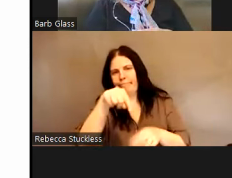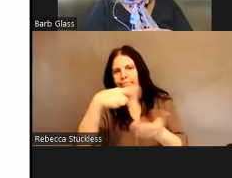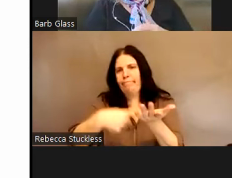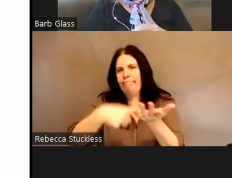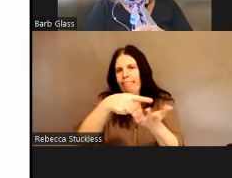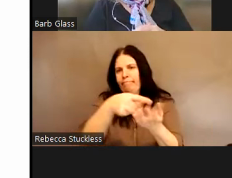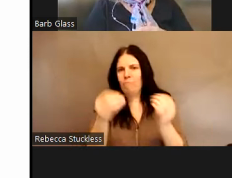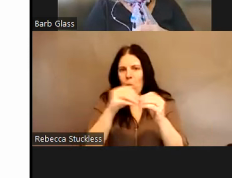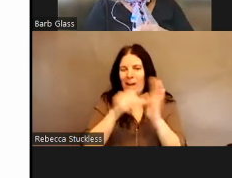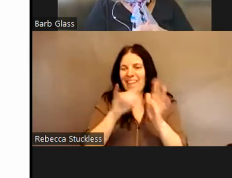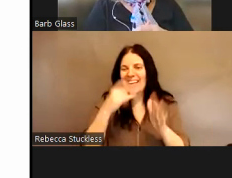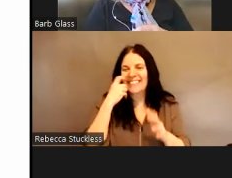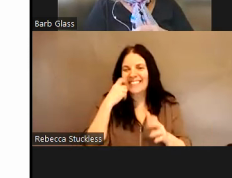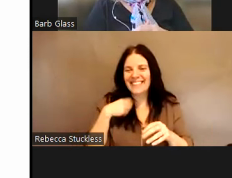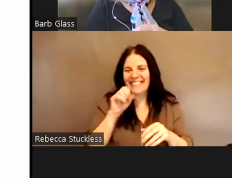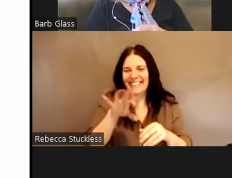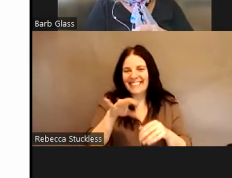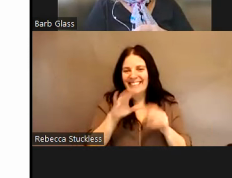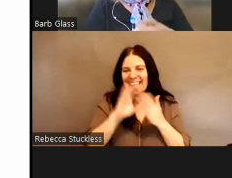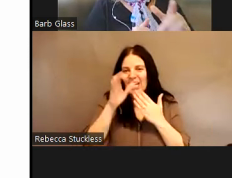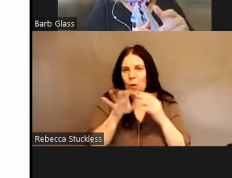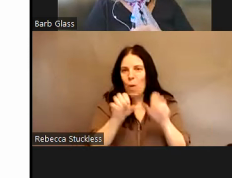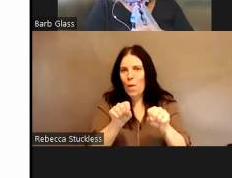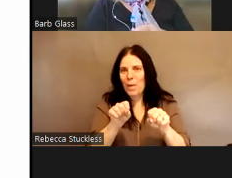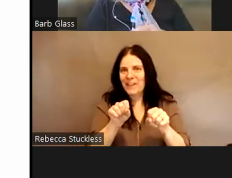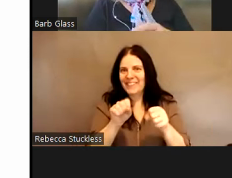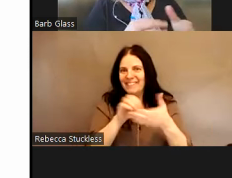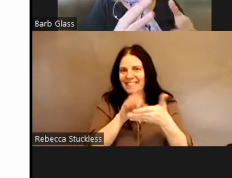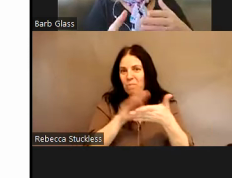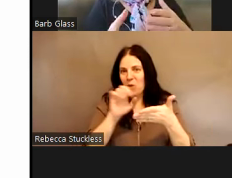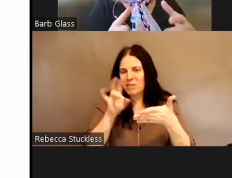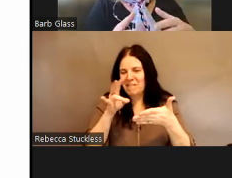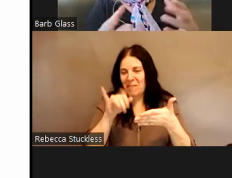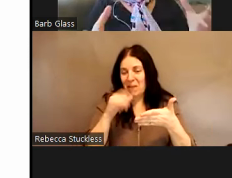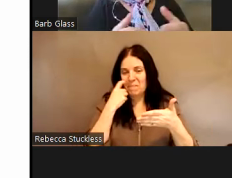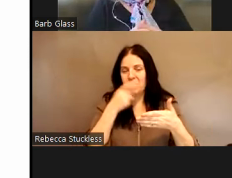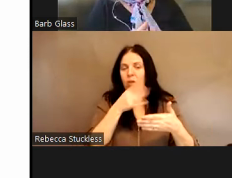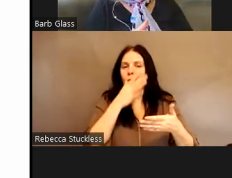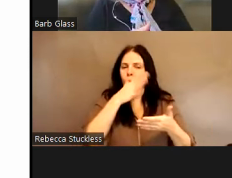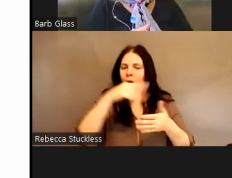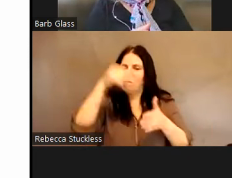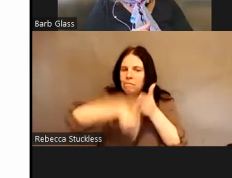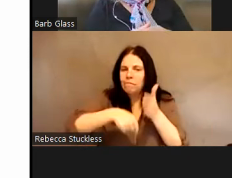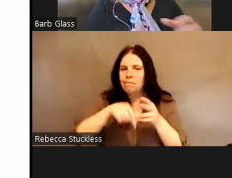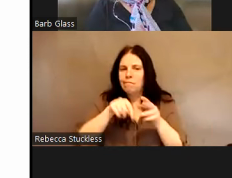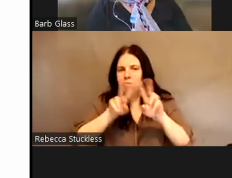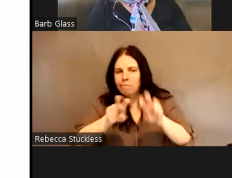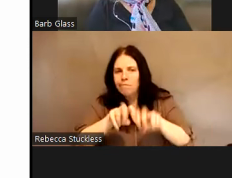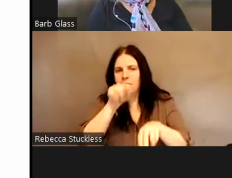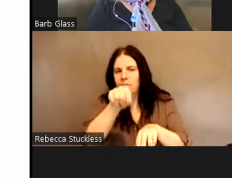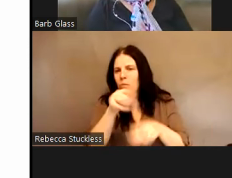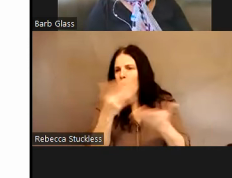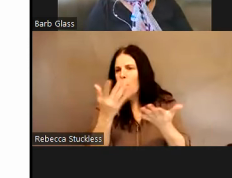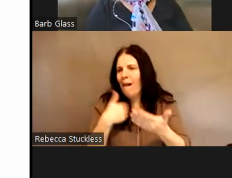the save the date message for, they will be exploring this website and showing some of the resources